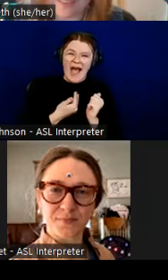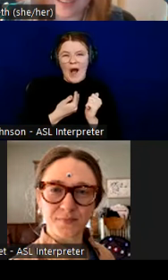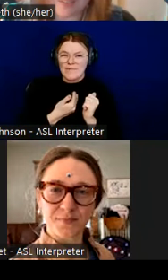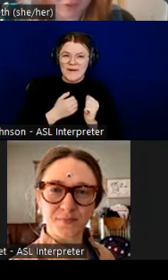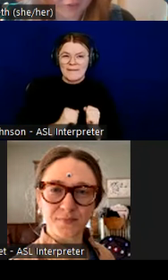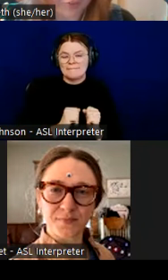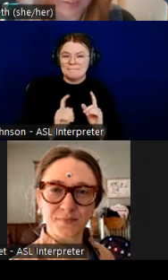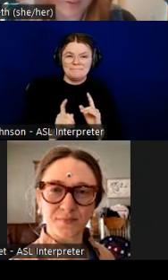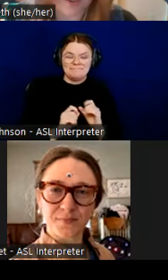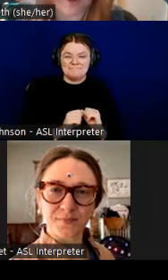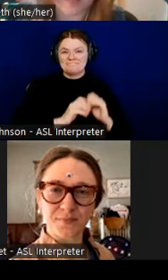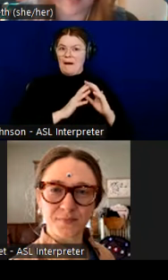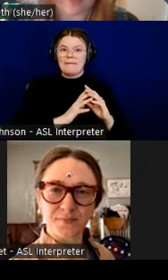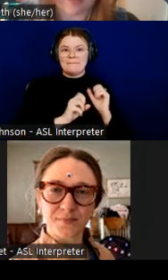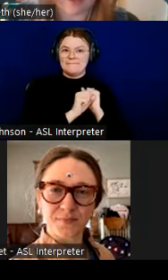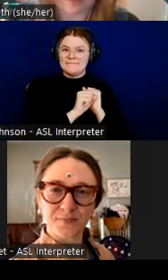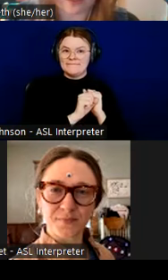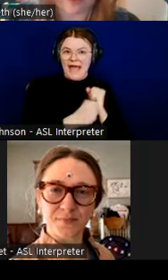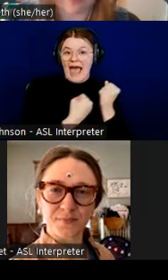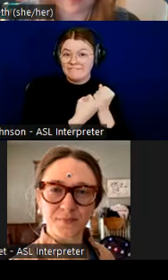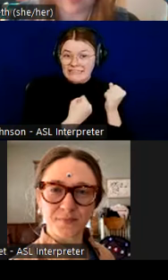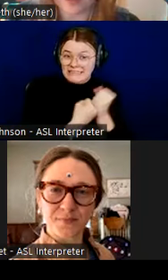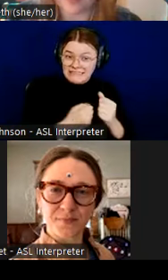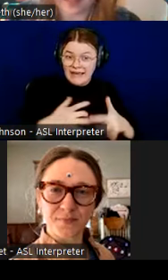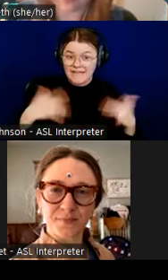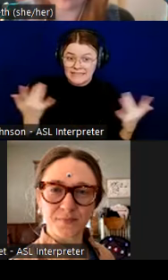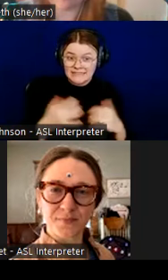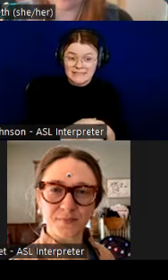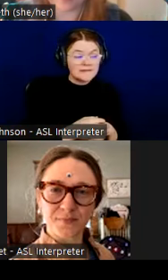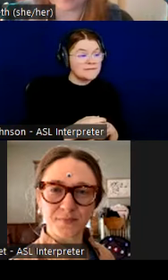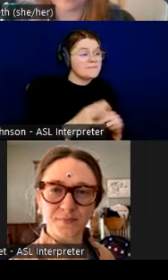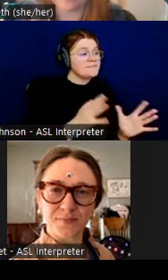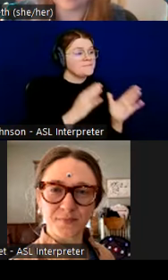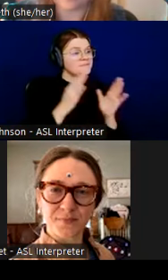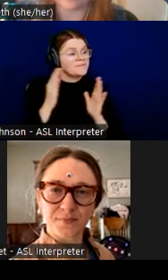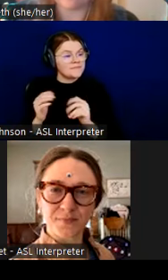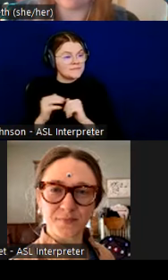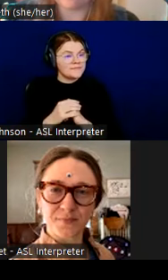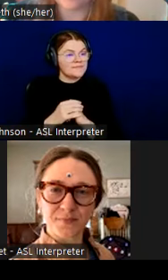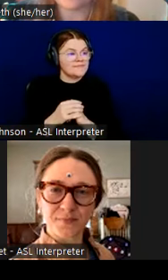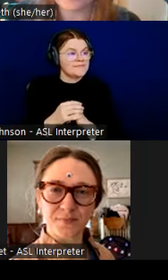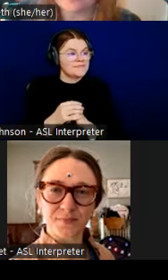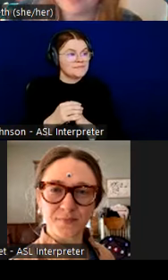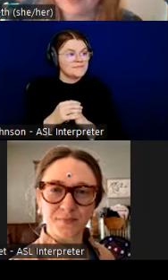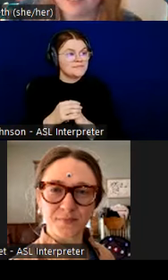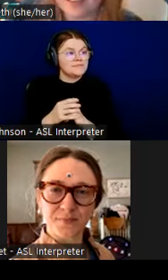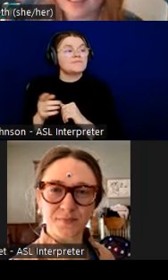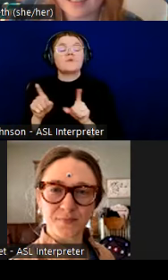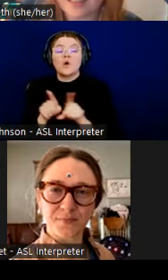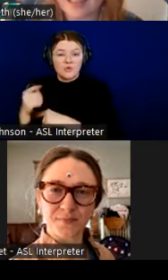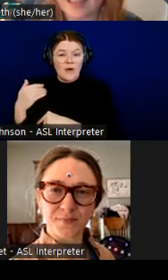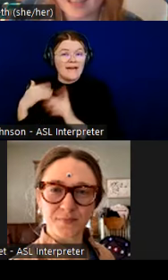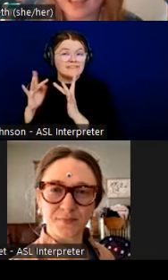fill out, if you're interested in our online survivor support group, please fill out the interest form for that. And I'll get